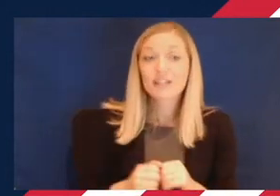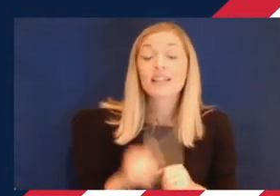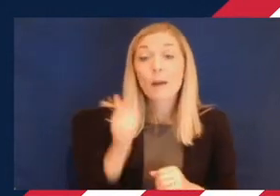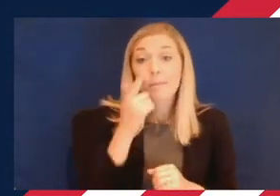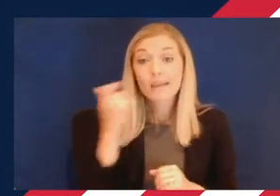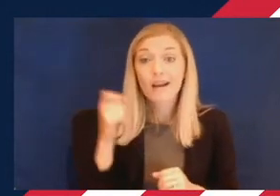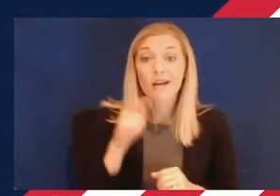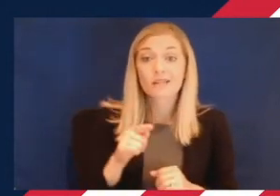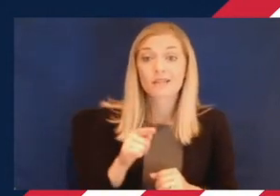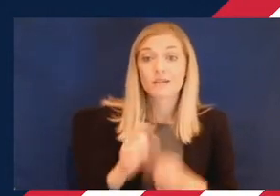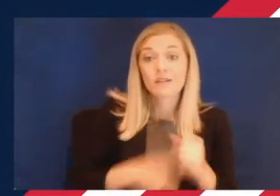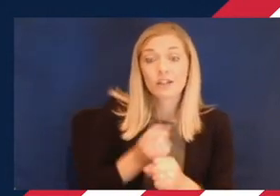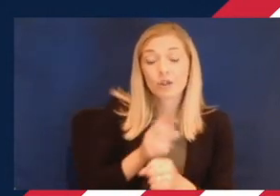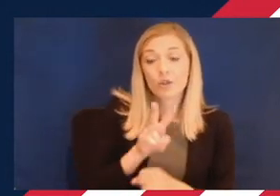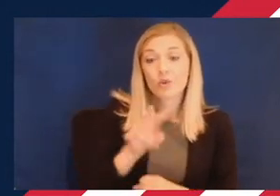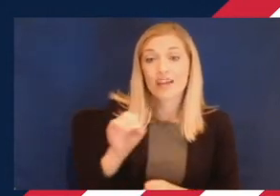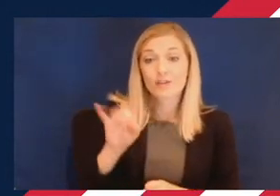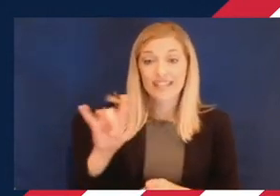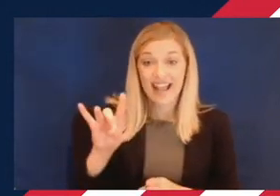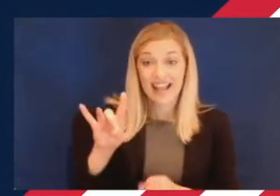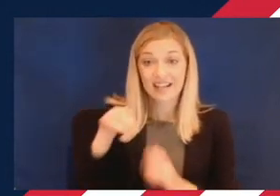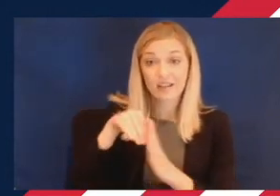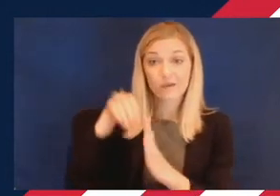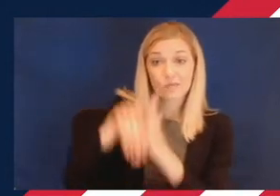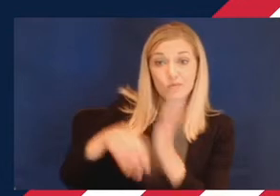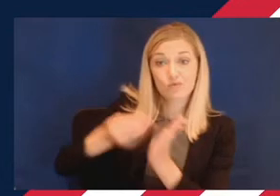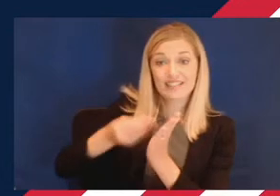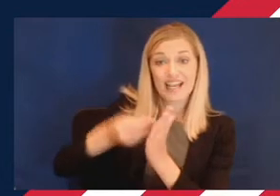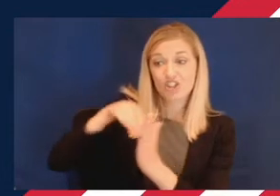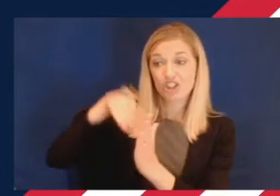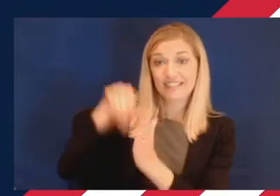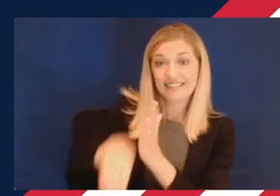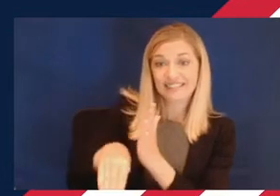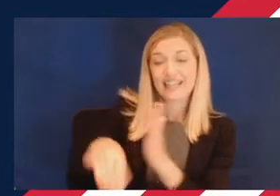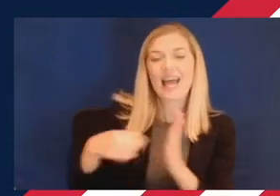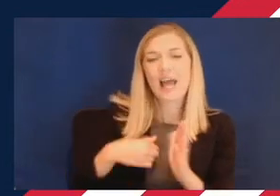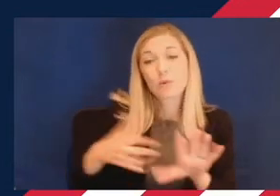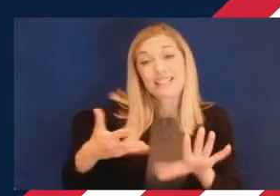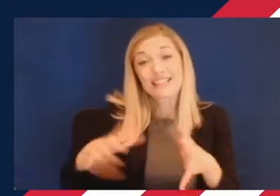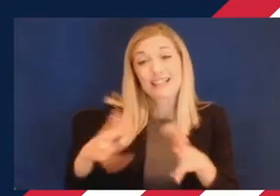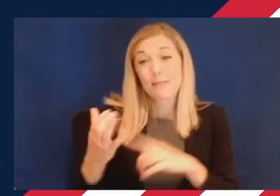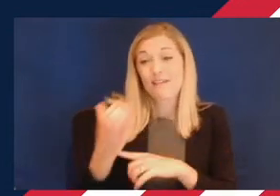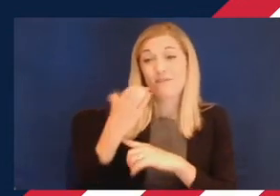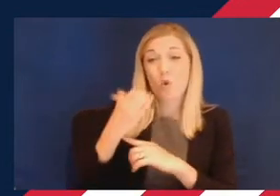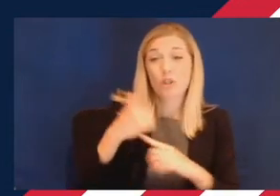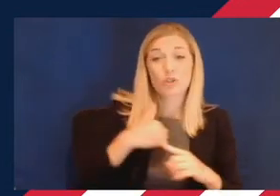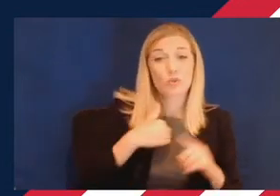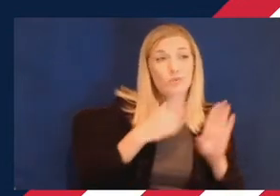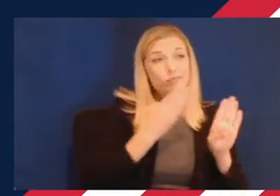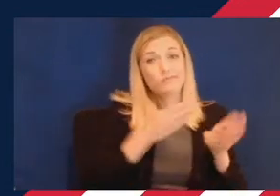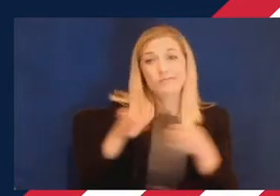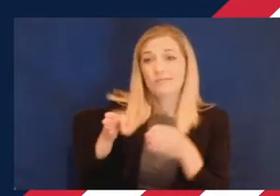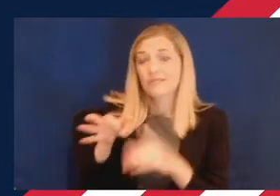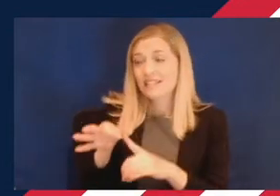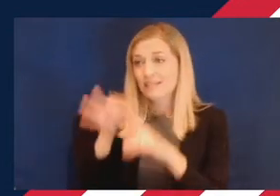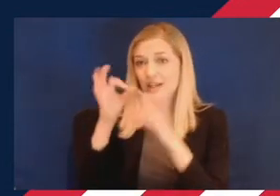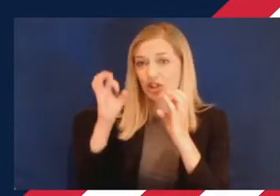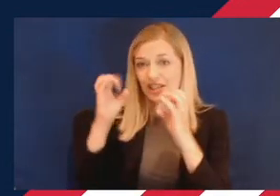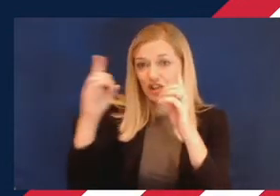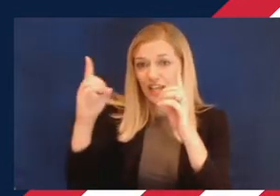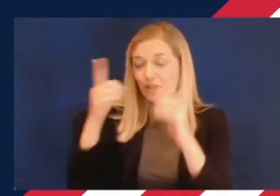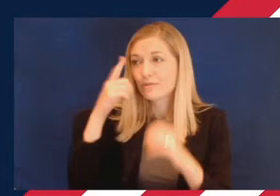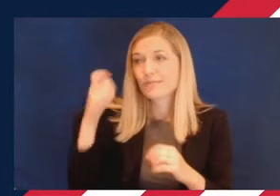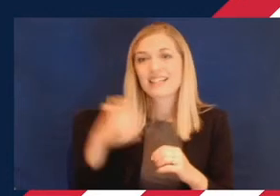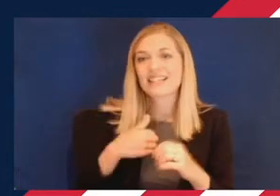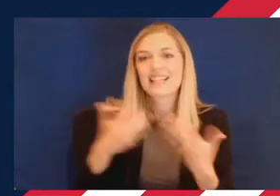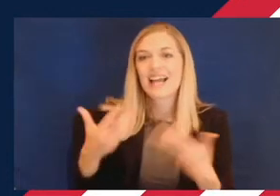referenced, I was semi-forced to go into special education because I didn't want to leave the community that